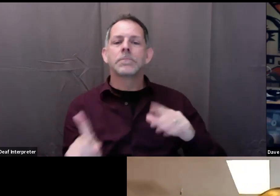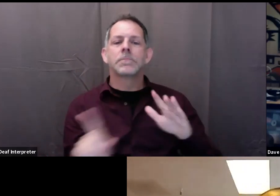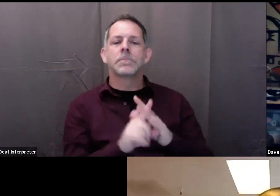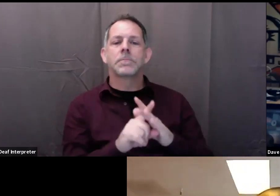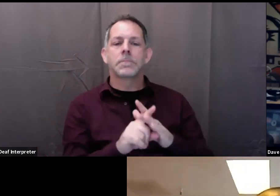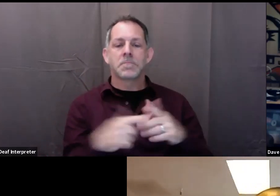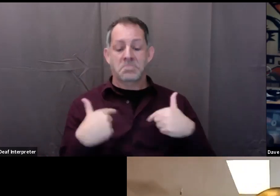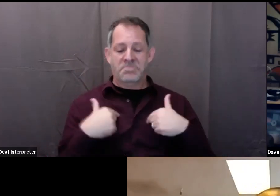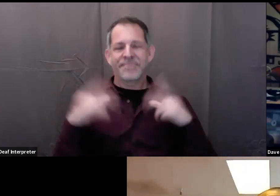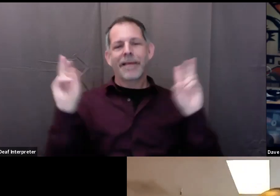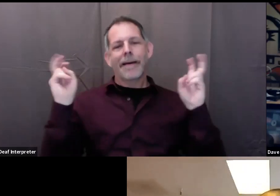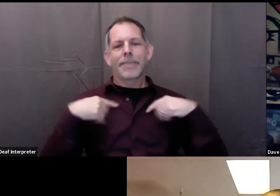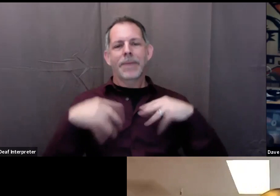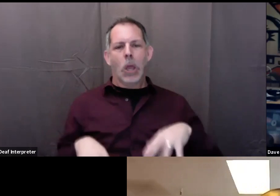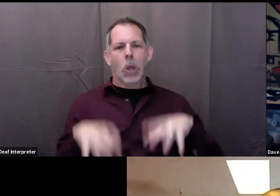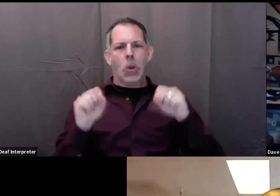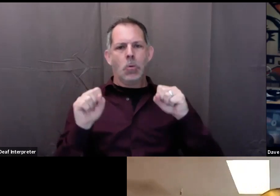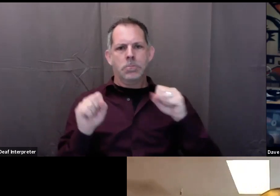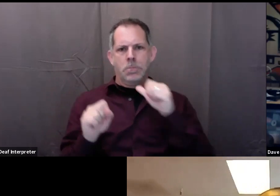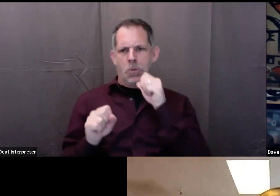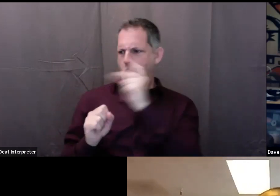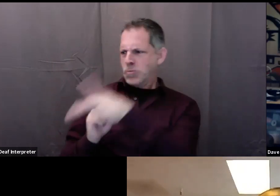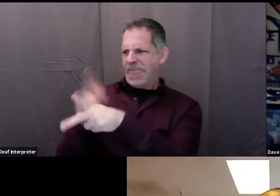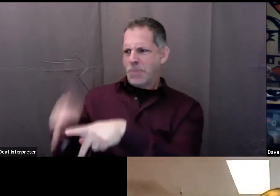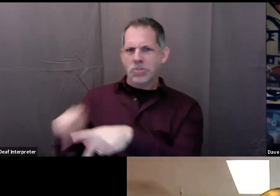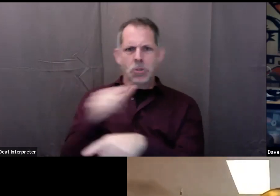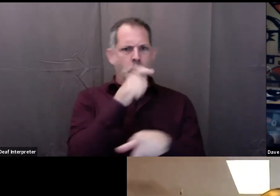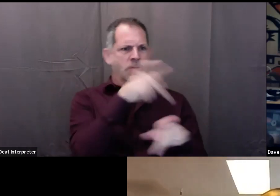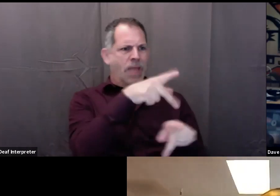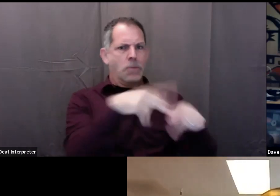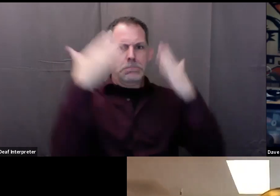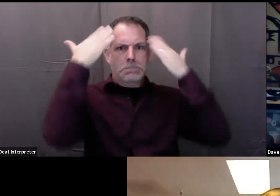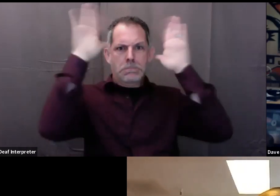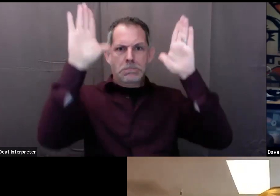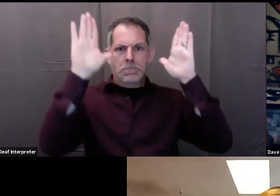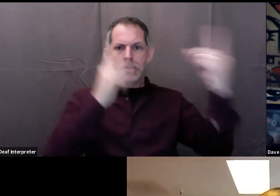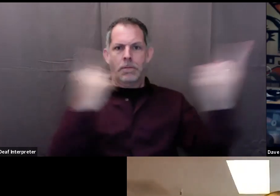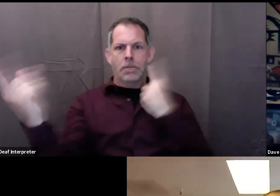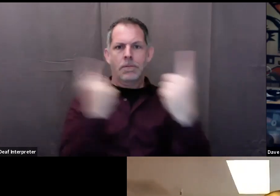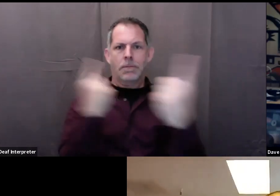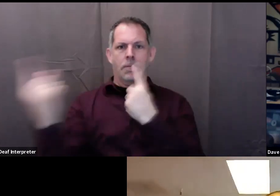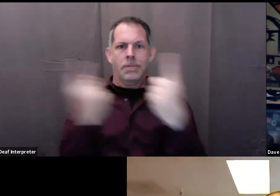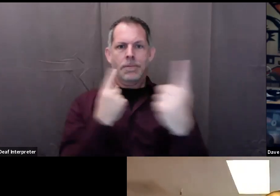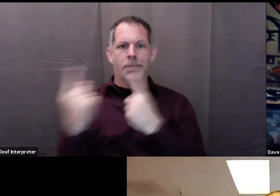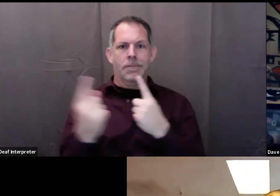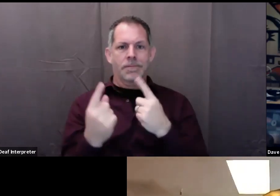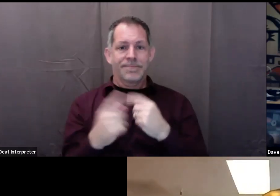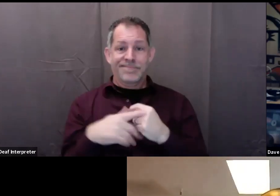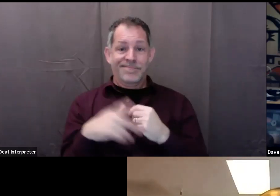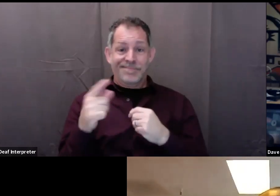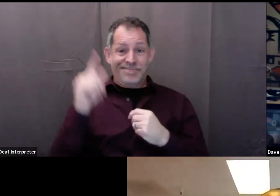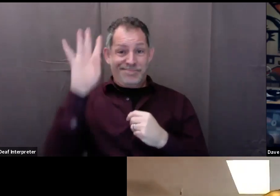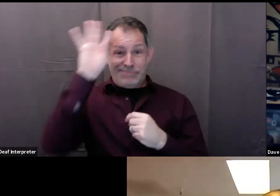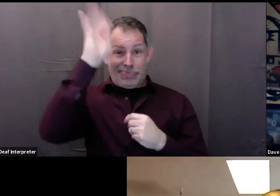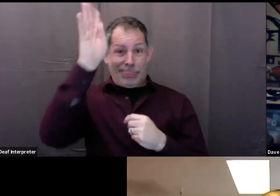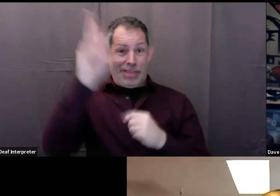of the host didn't know. And so there are a lot of people that went to that party that we are not going to be able to reach through our traditional